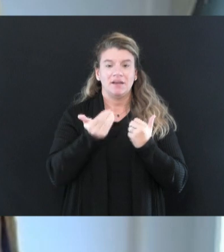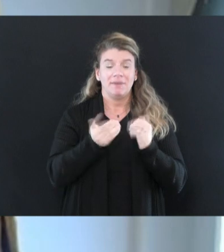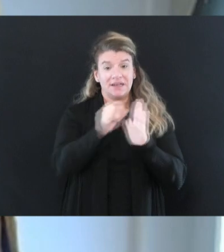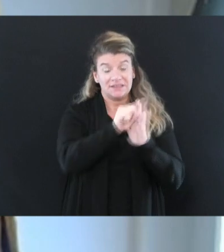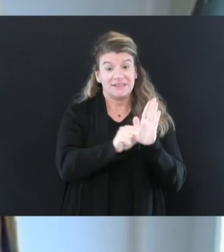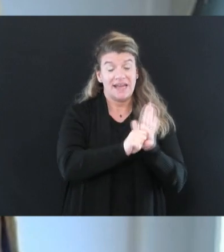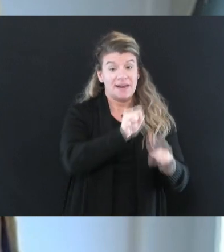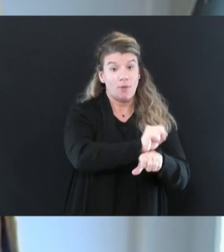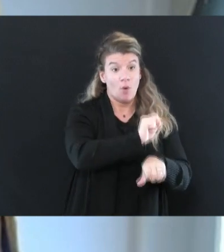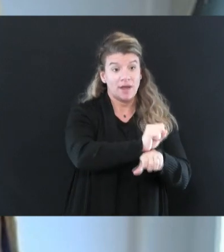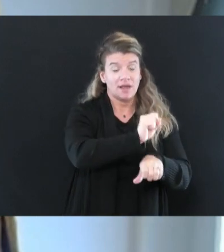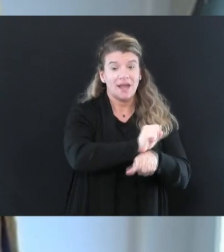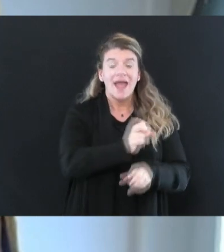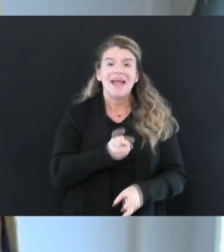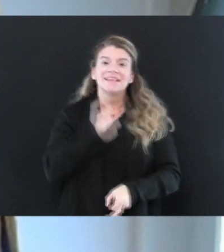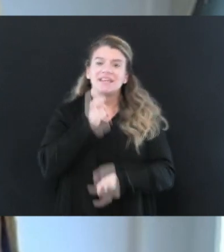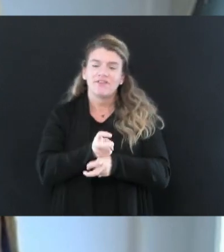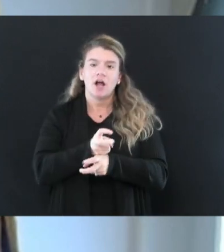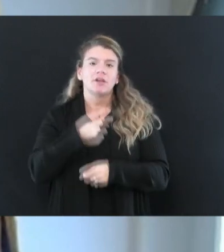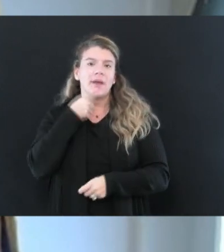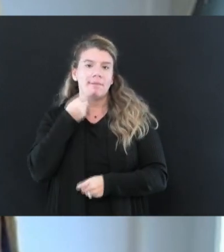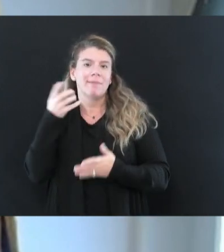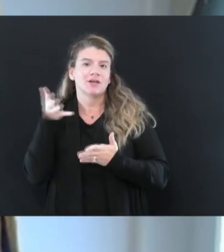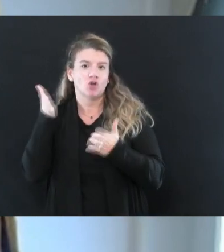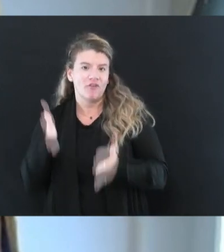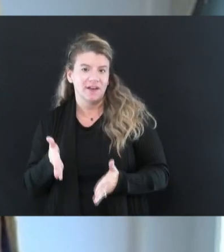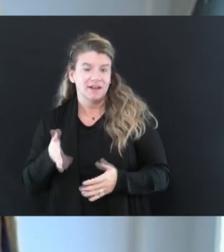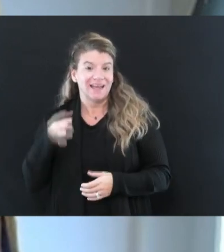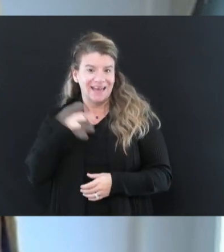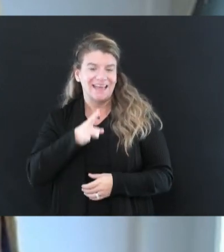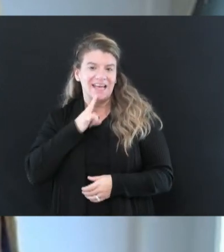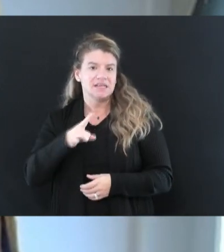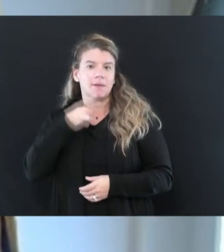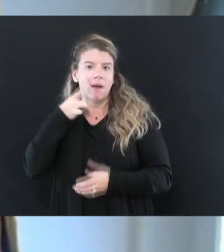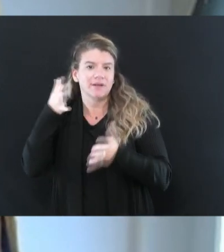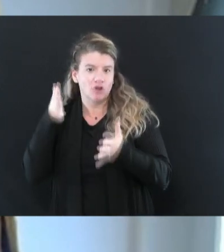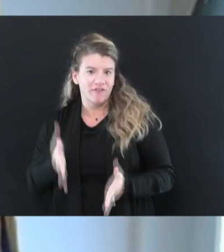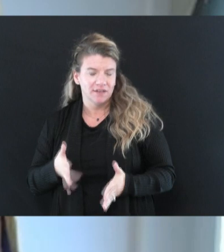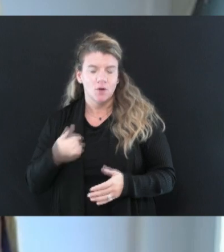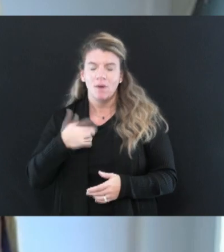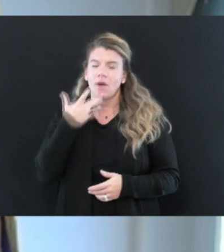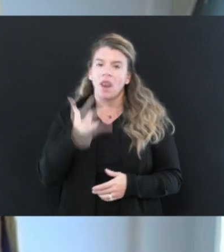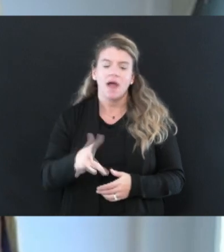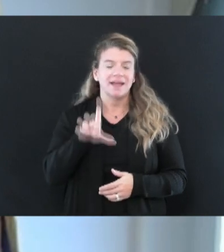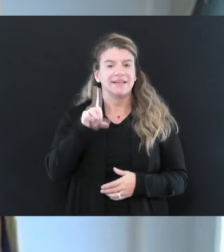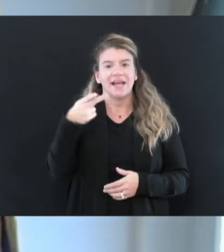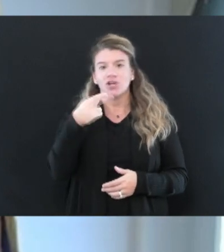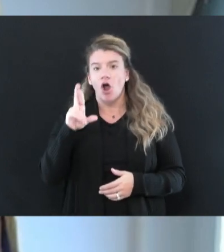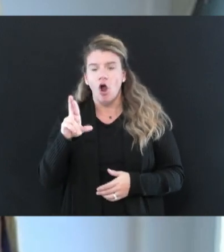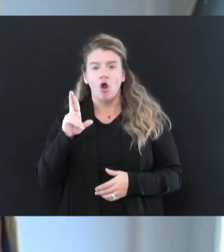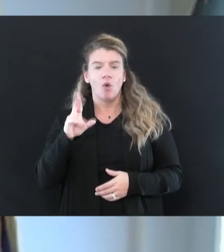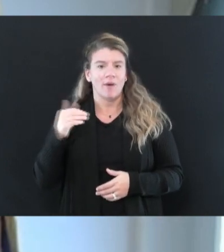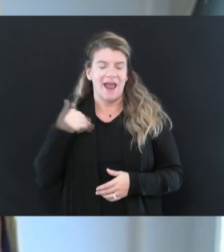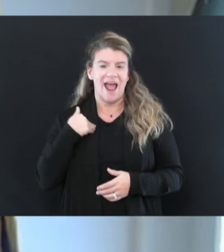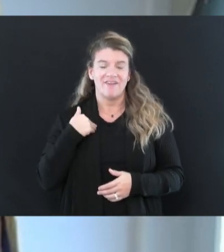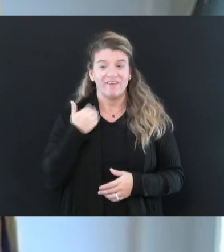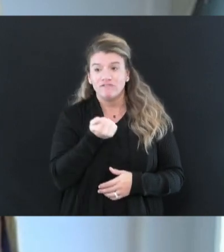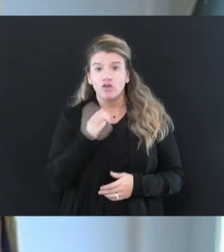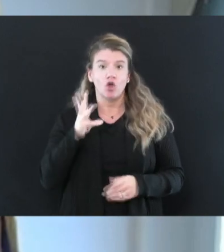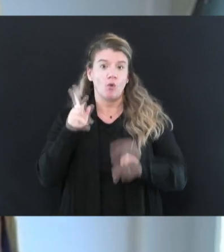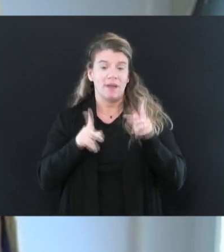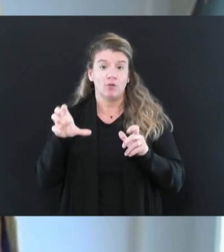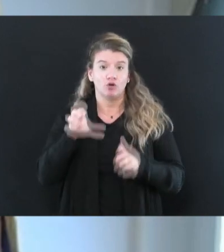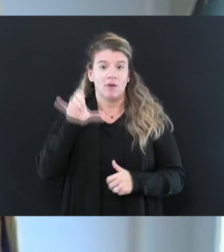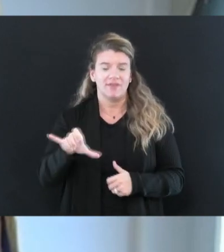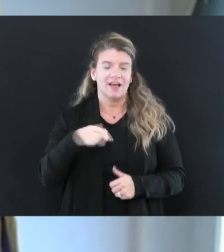is difficult to be a public servant, and he is a public servant. And we're lucky in DHHR to have quite a few of those. So,